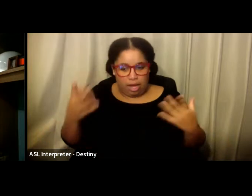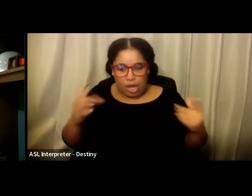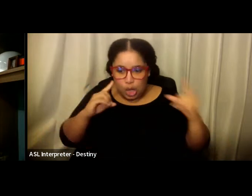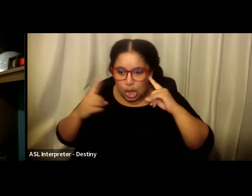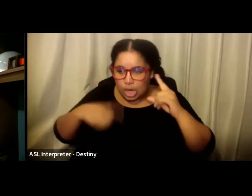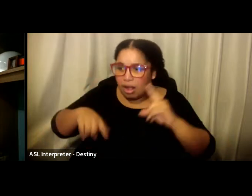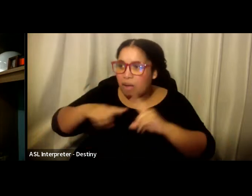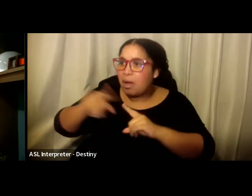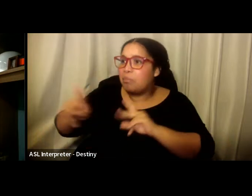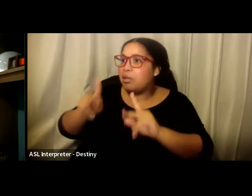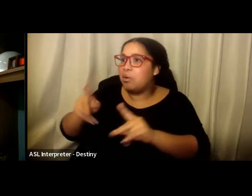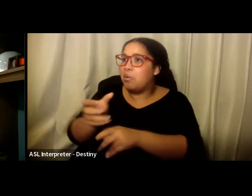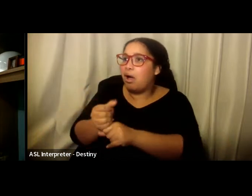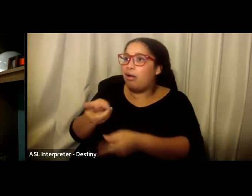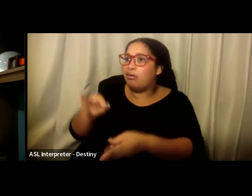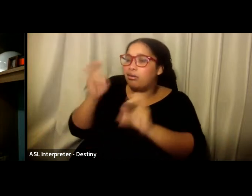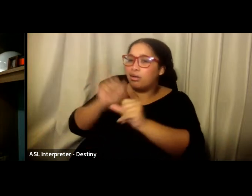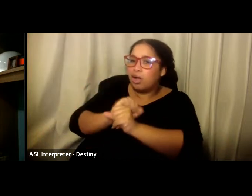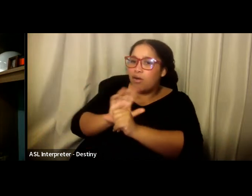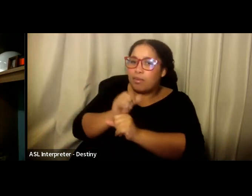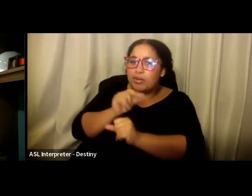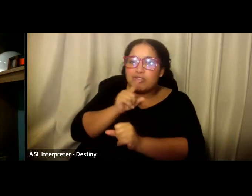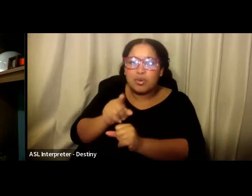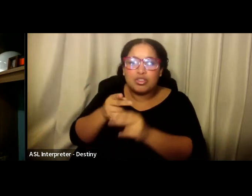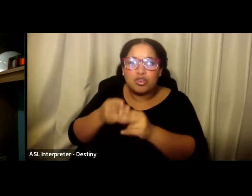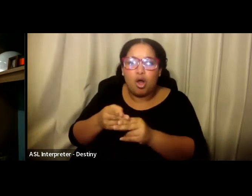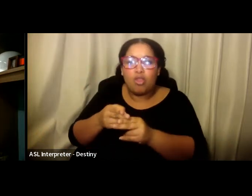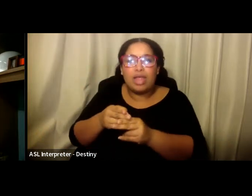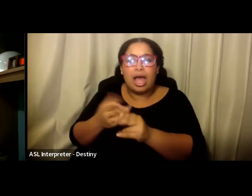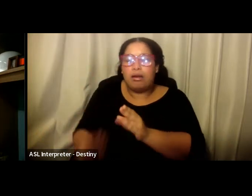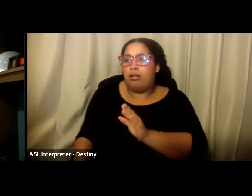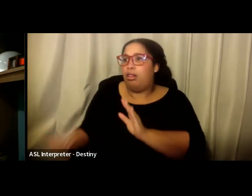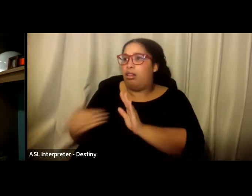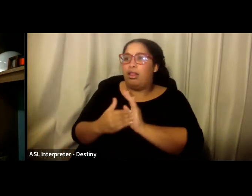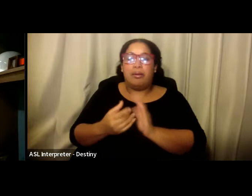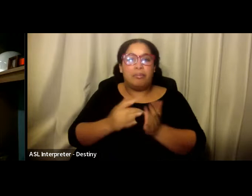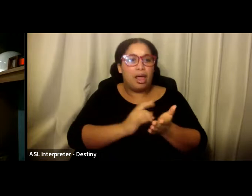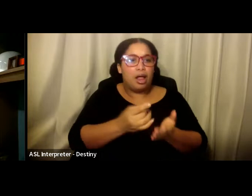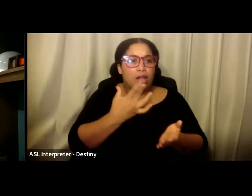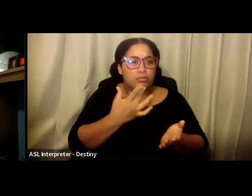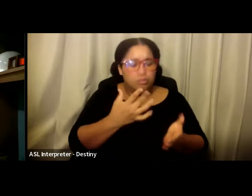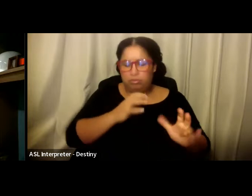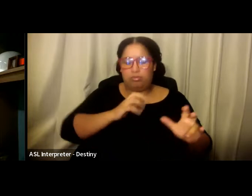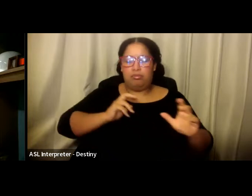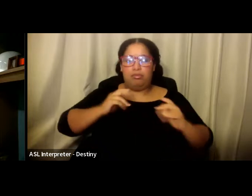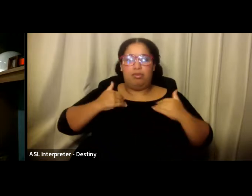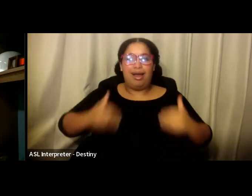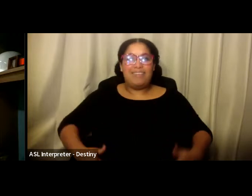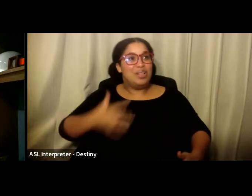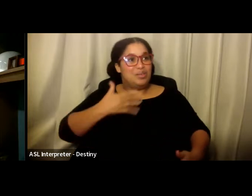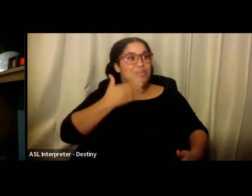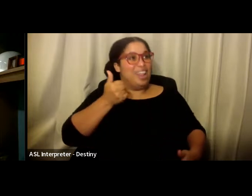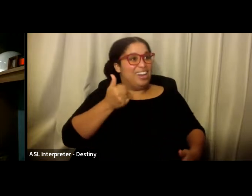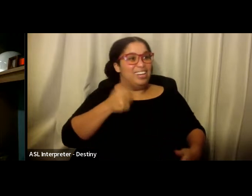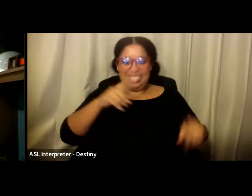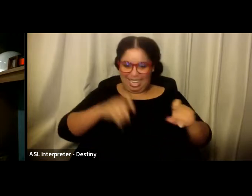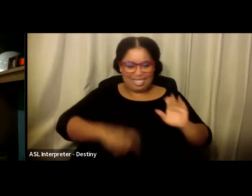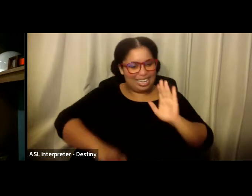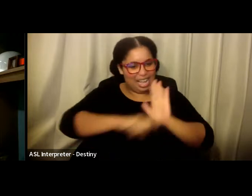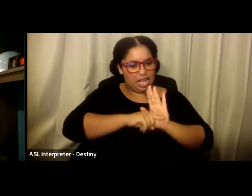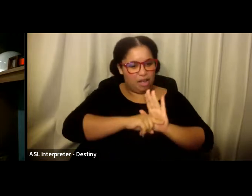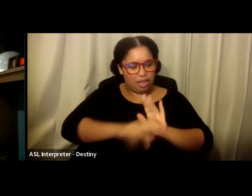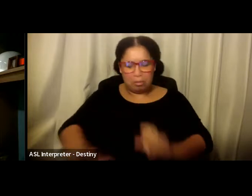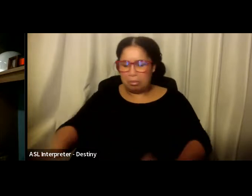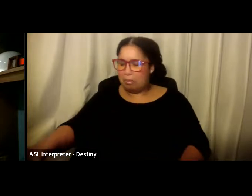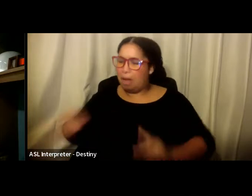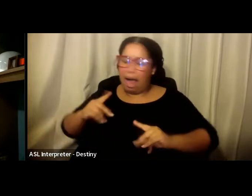of this COVID-19, like, I don't know if you call it the rebound situations, when you take a pill and then you feel better, the test comes negative, but then it comes